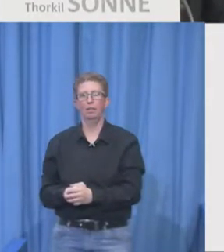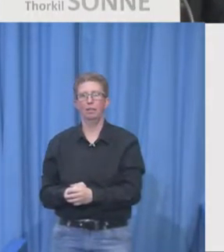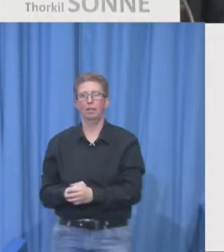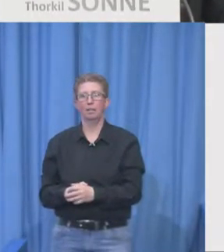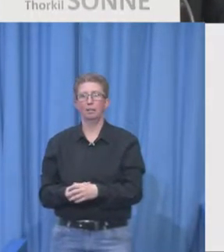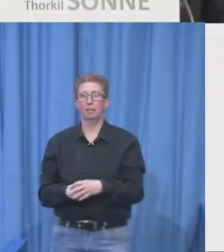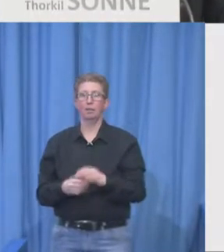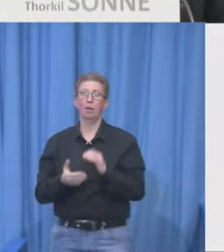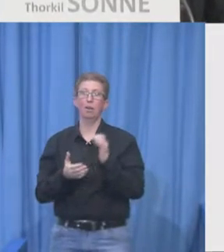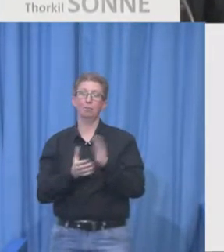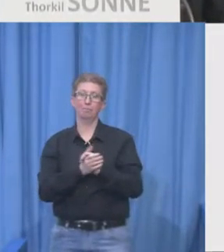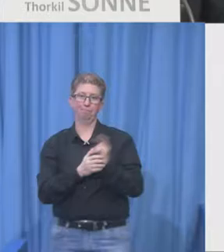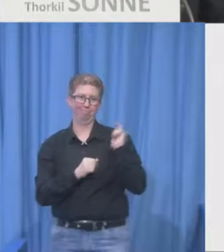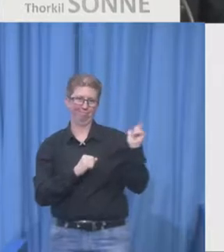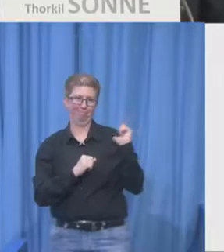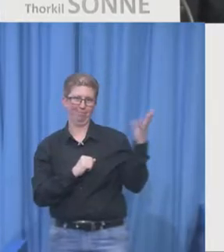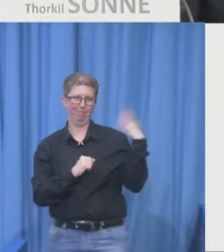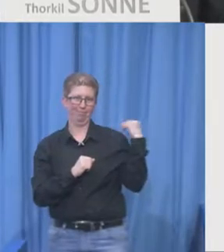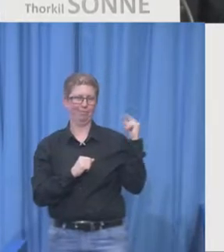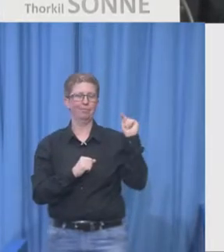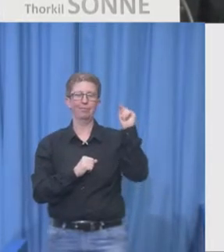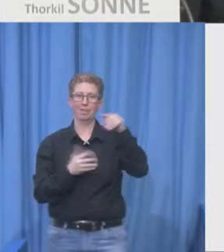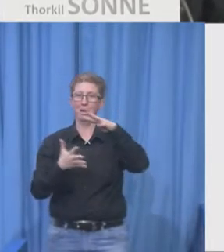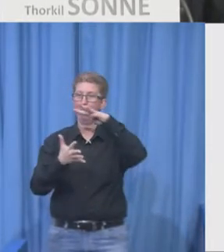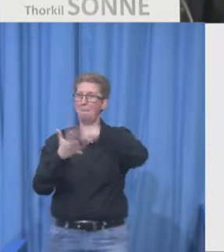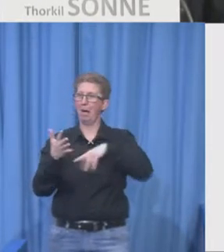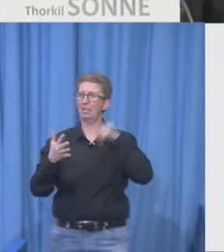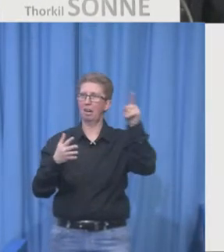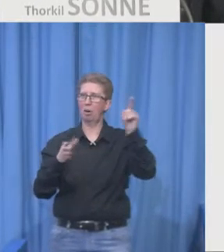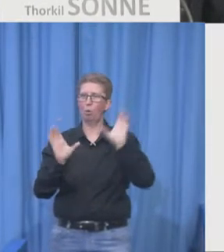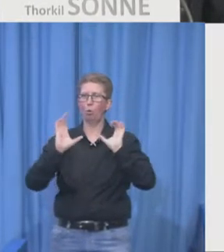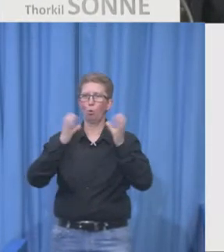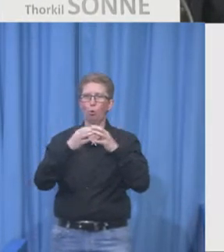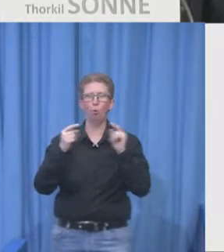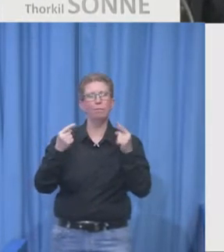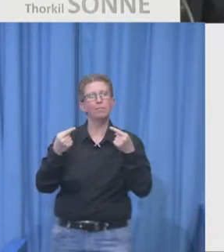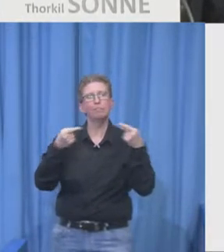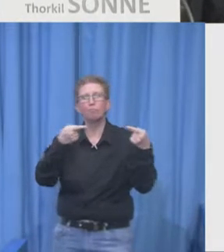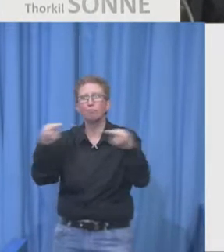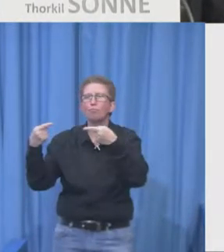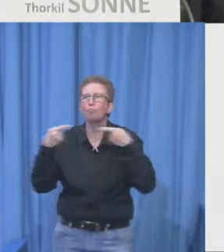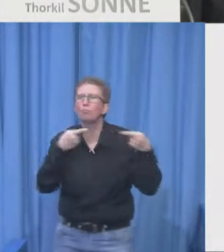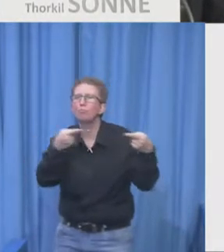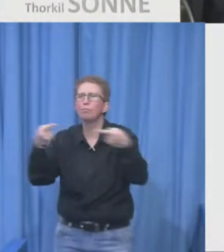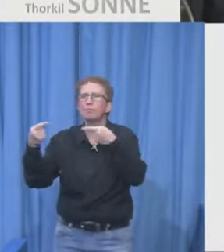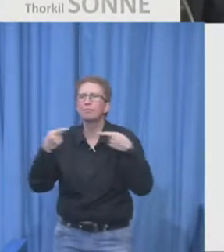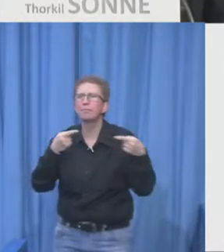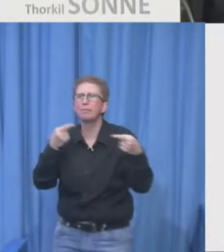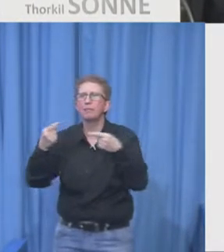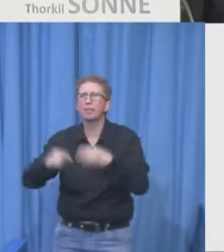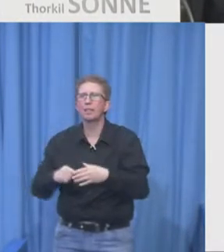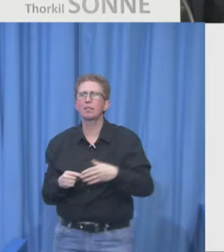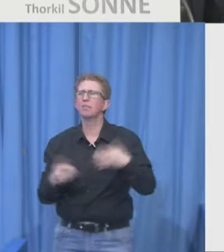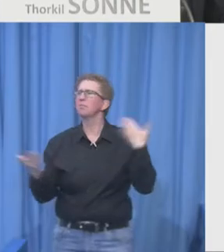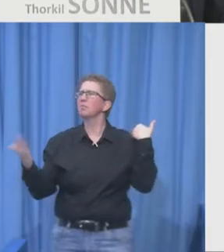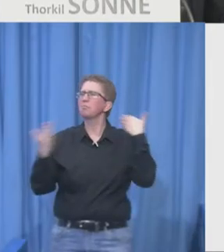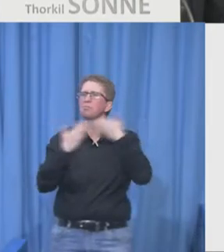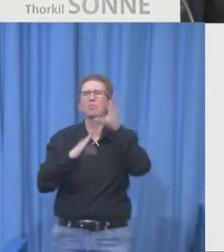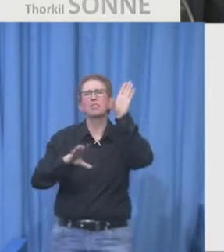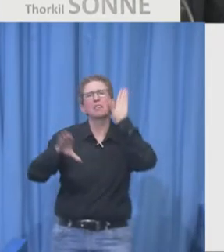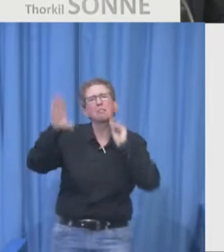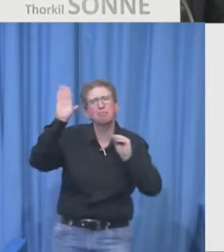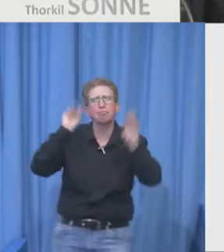what we learned, what patterns can we see, where are the challenges, what have we